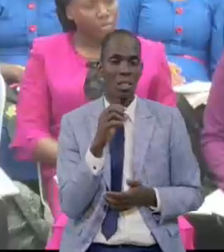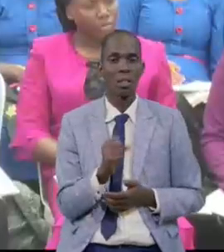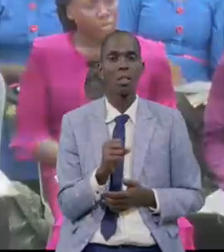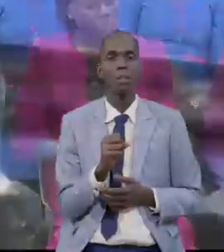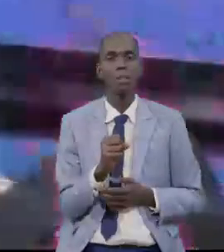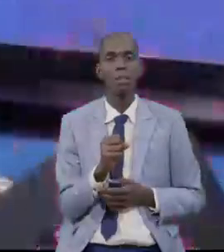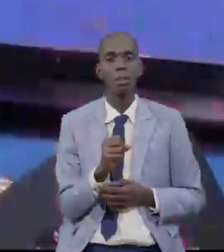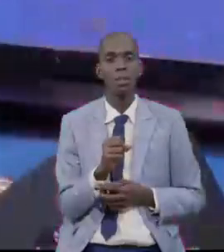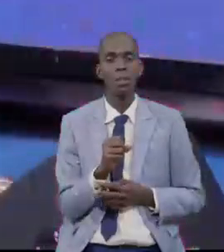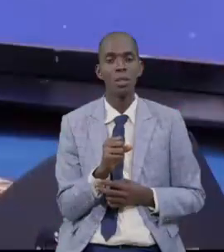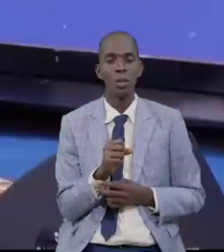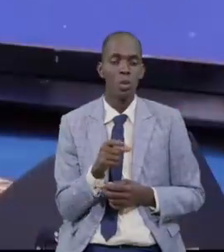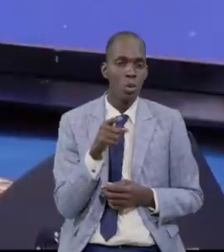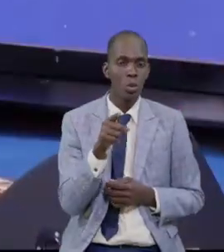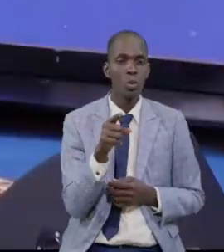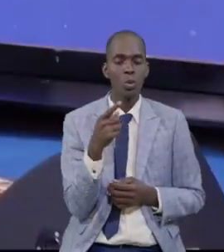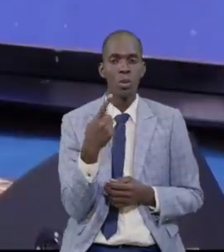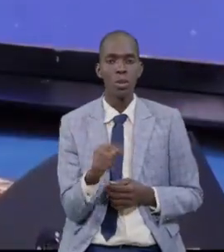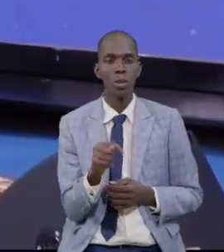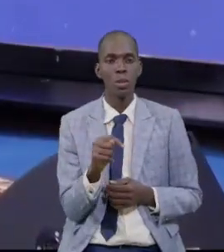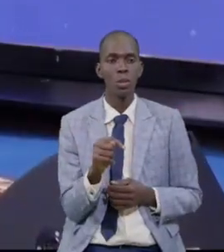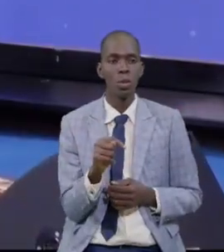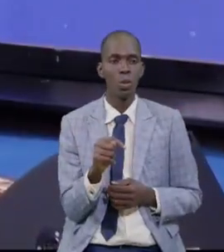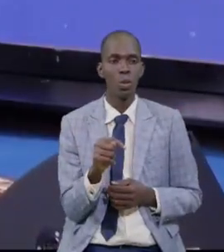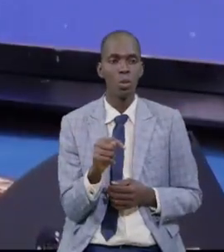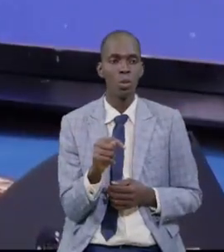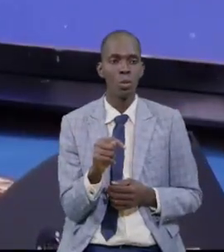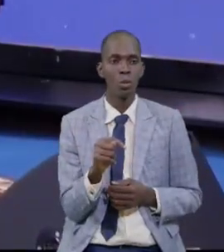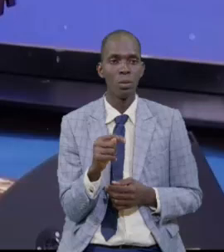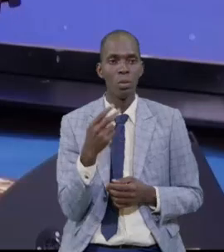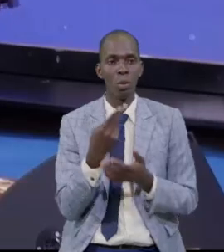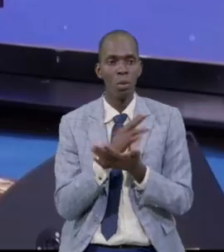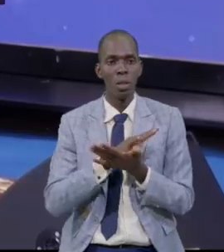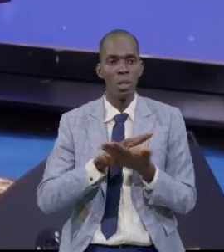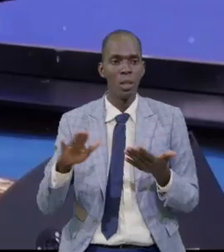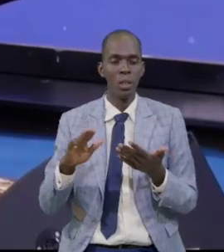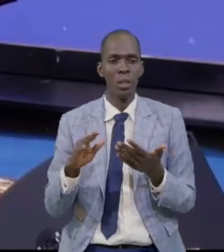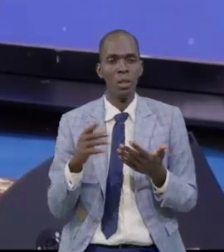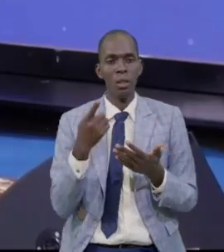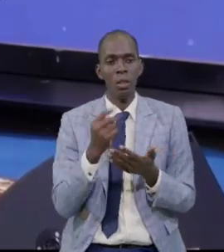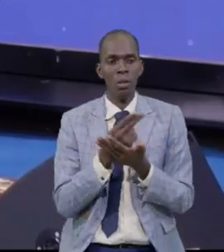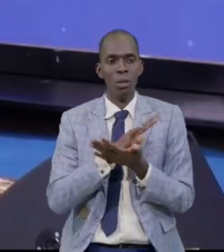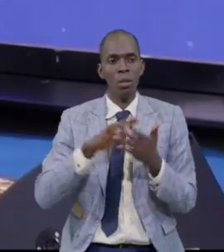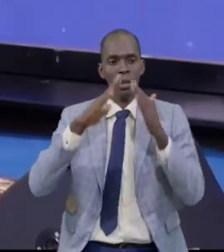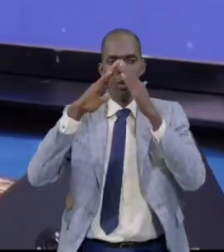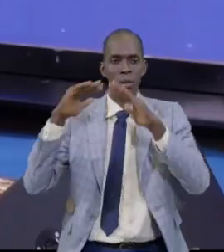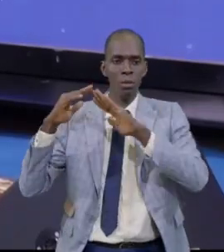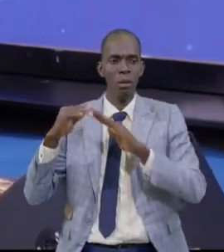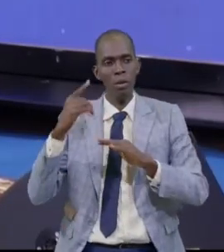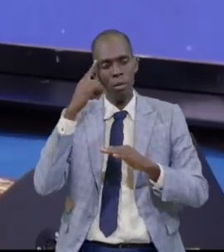city, for henceforth there shall no more come into thee